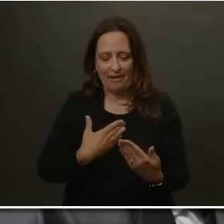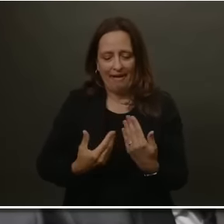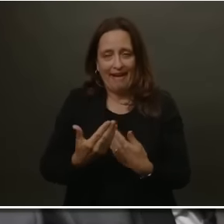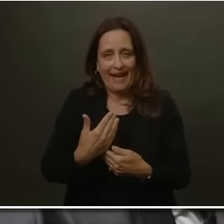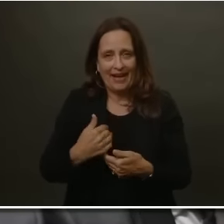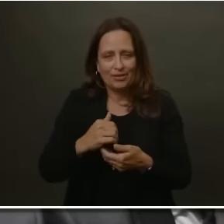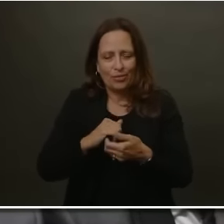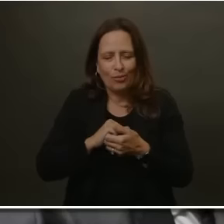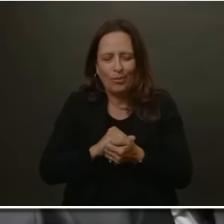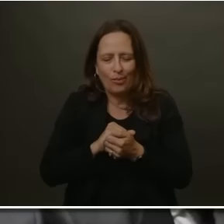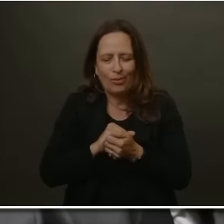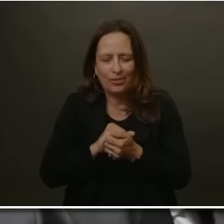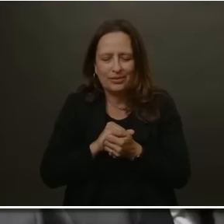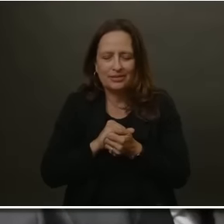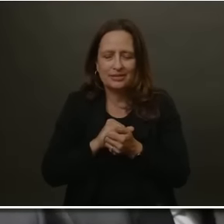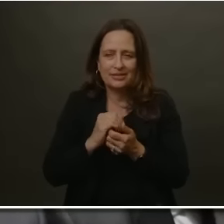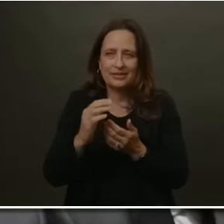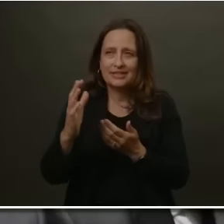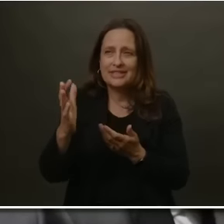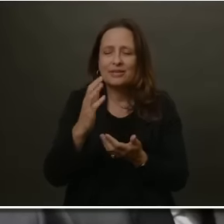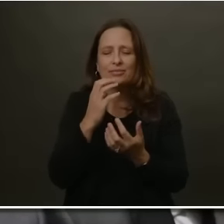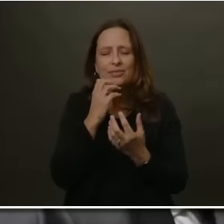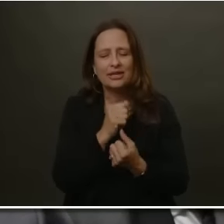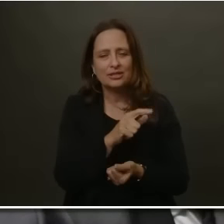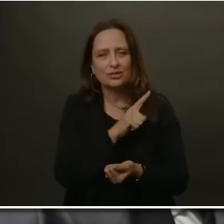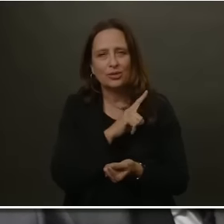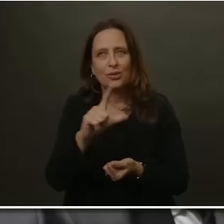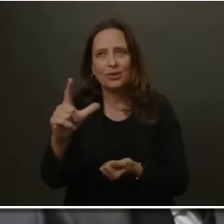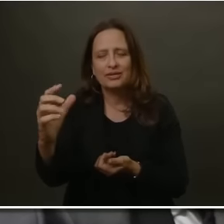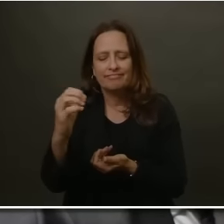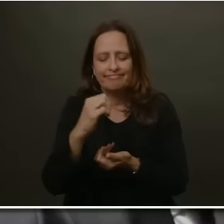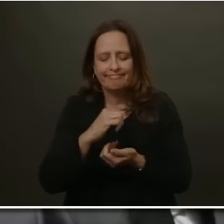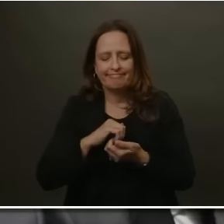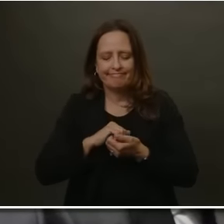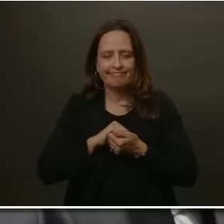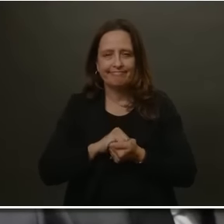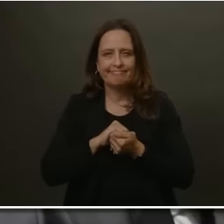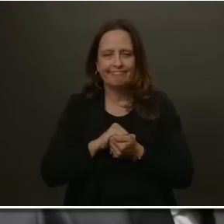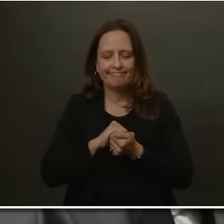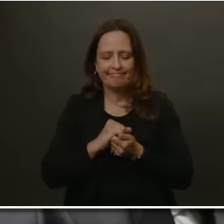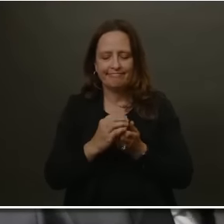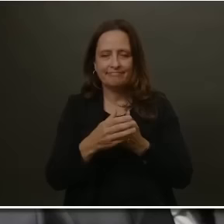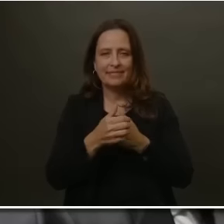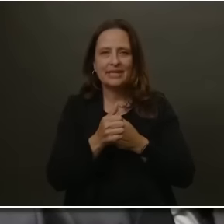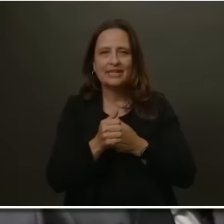Thank you.